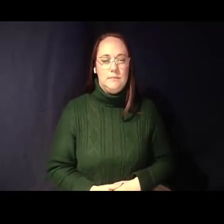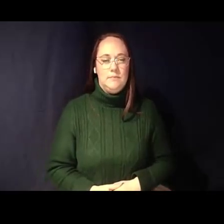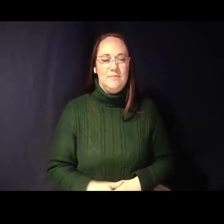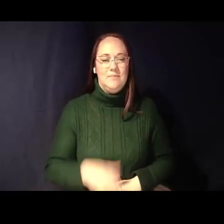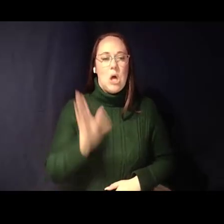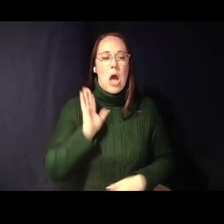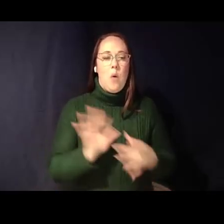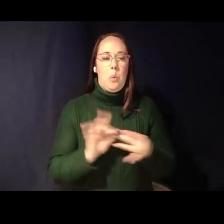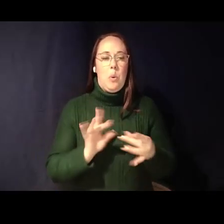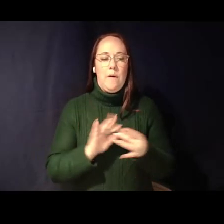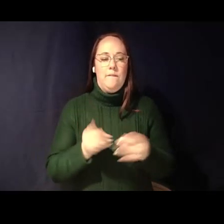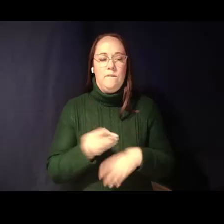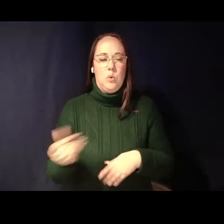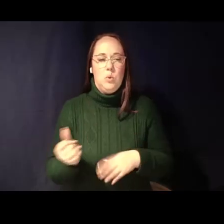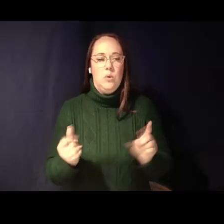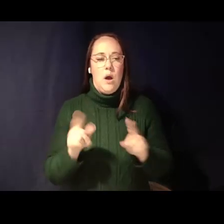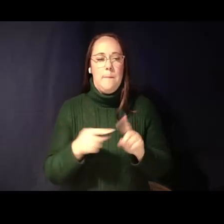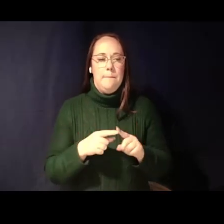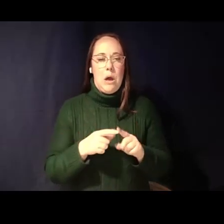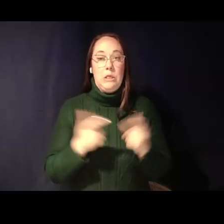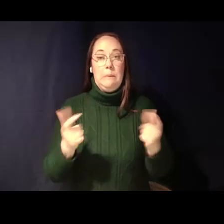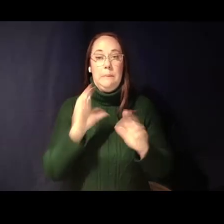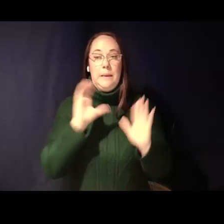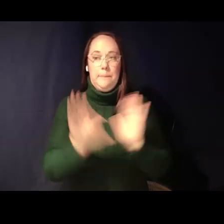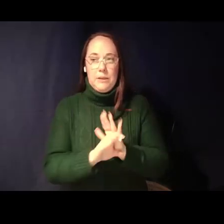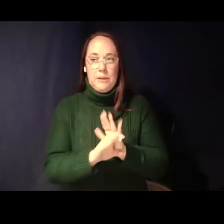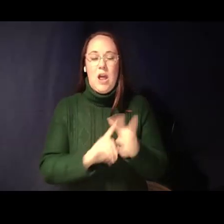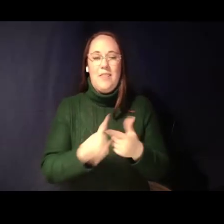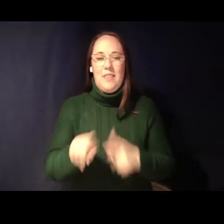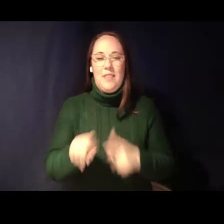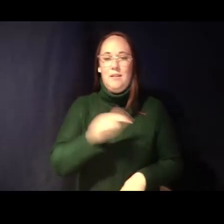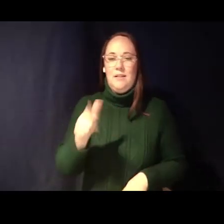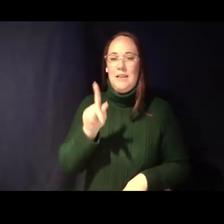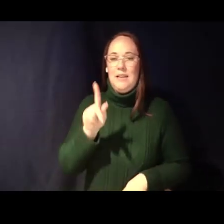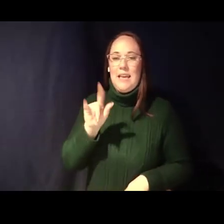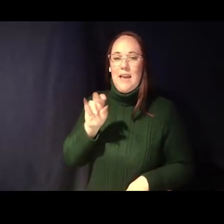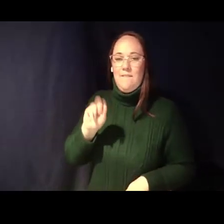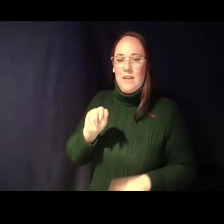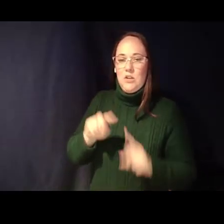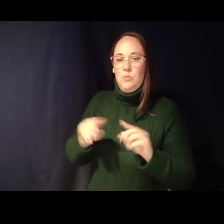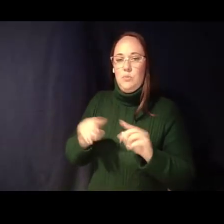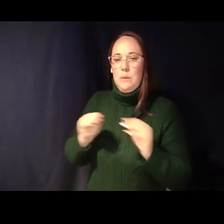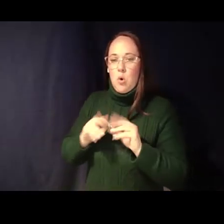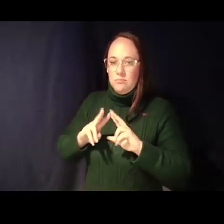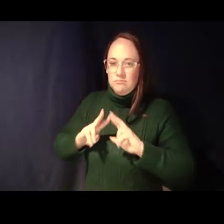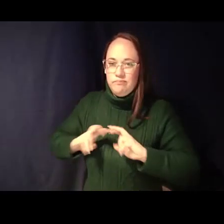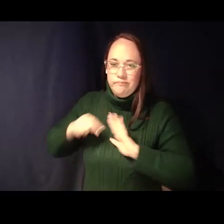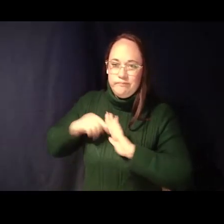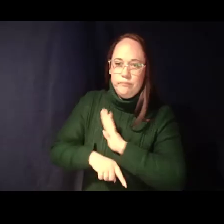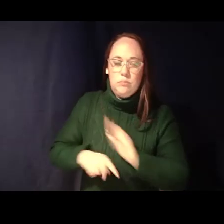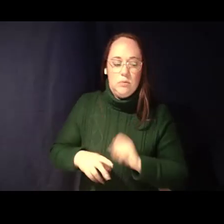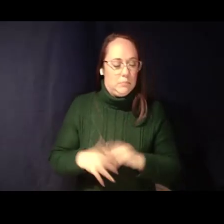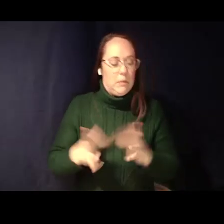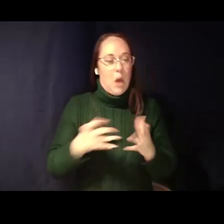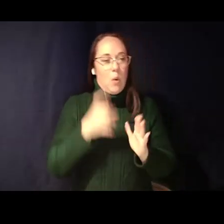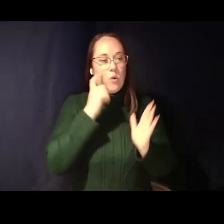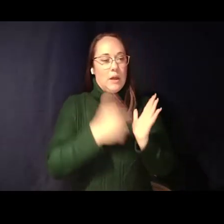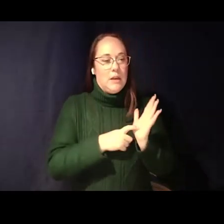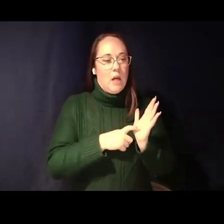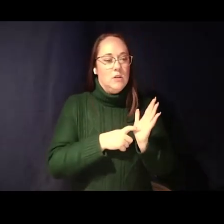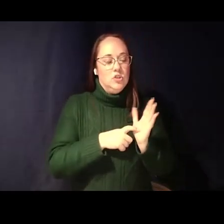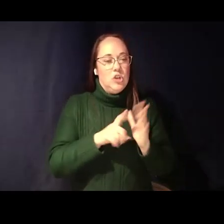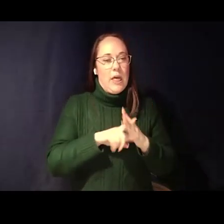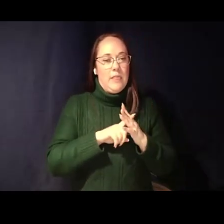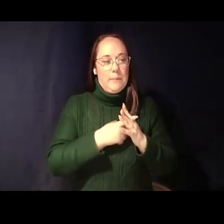few words. We can go to the next slide about the big picture, and then I'm going to hand it off to Kevin to dive into the data. I just want to acknowledge upfront